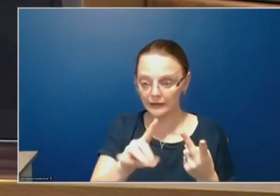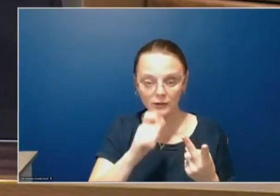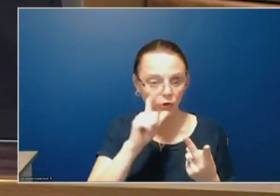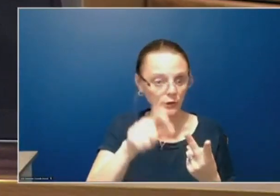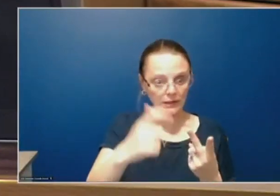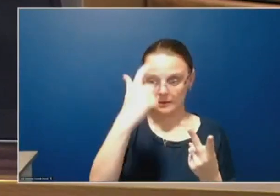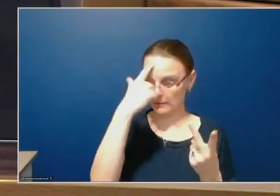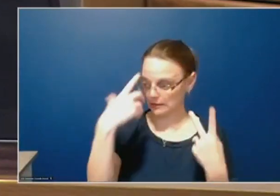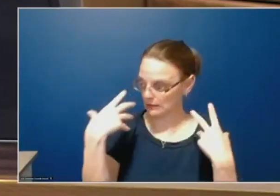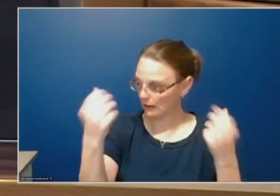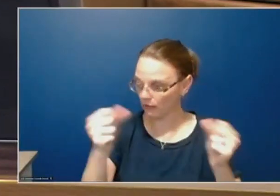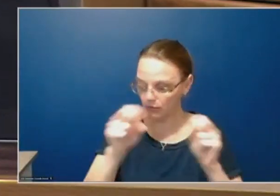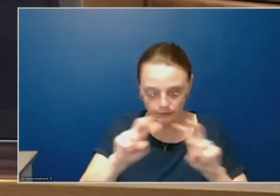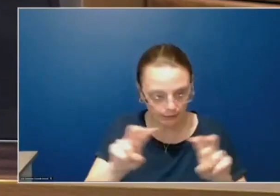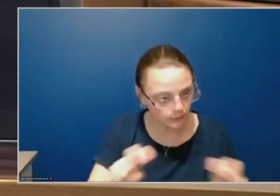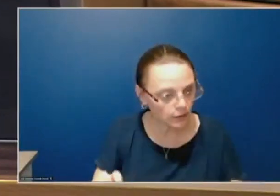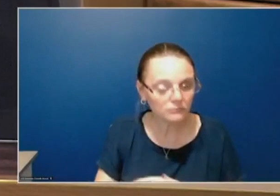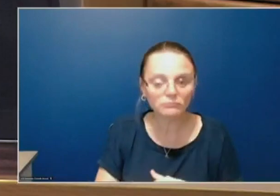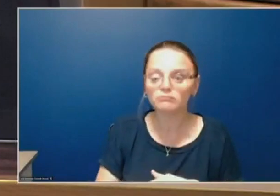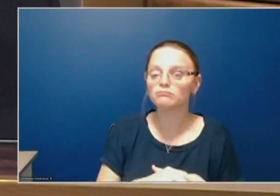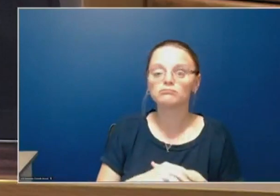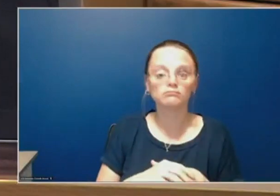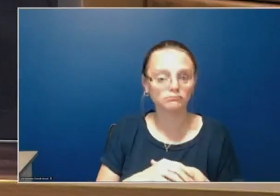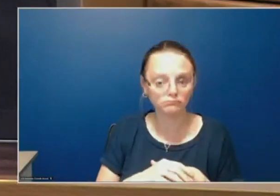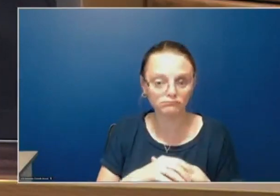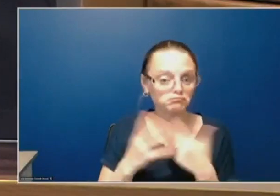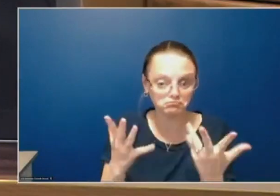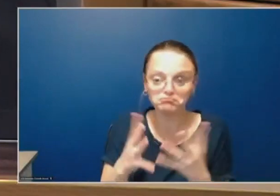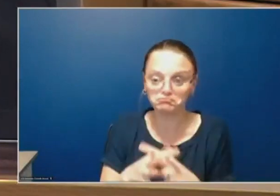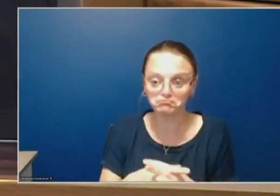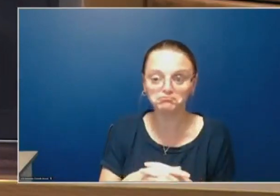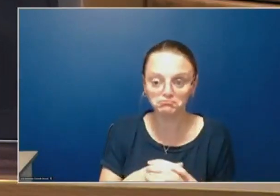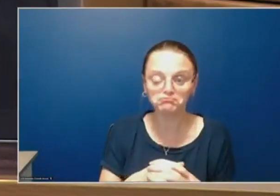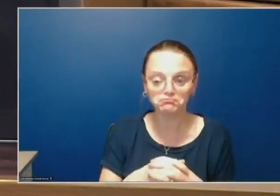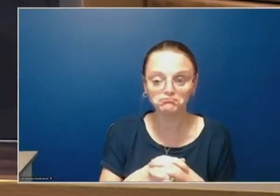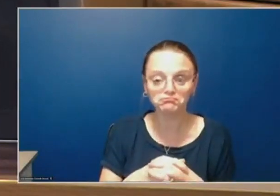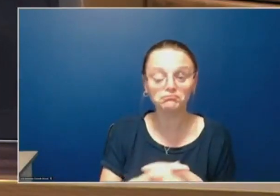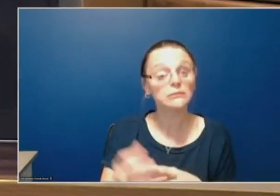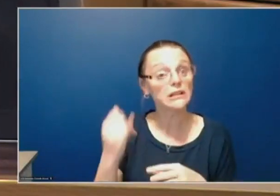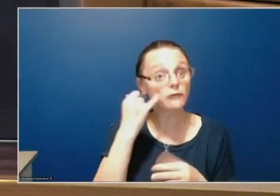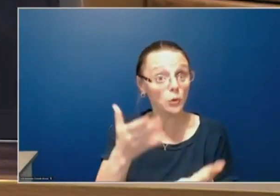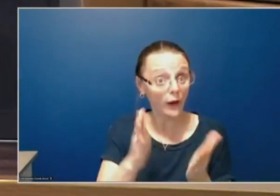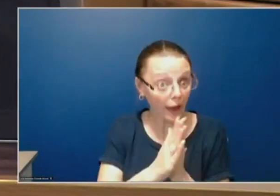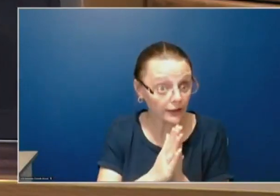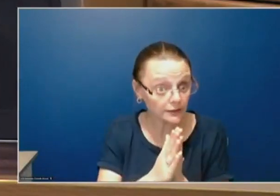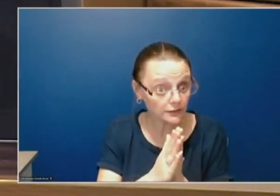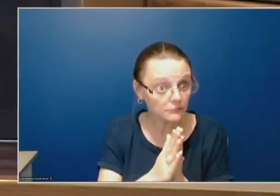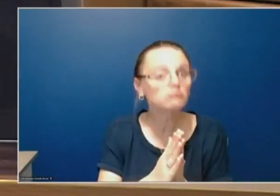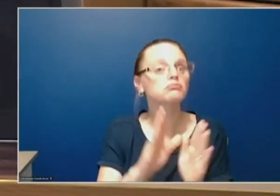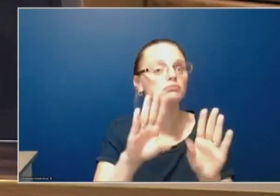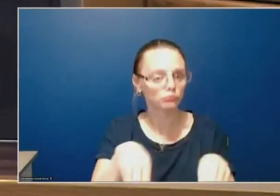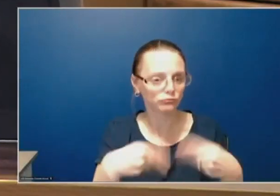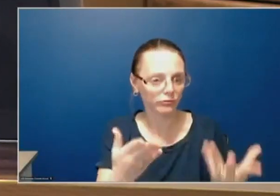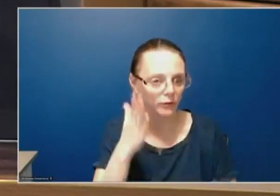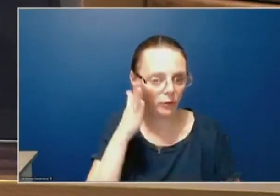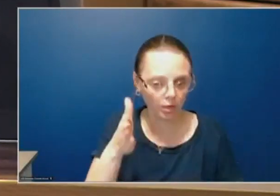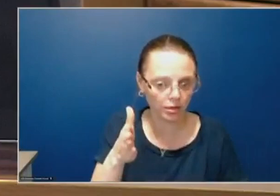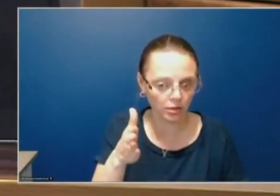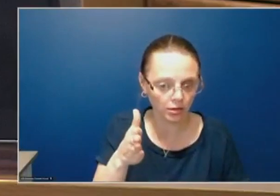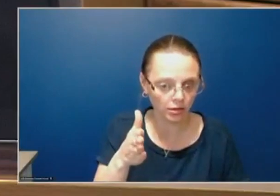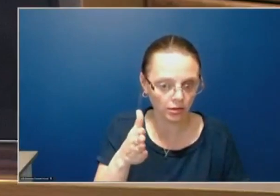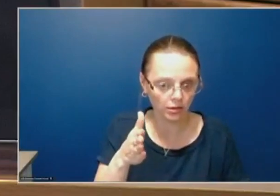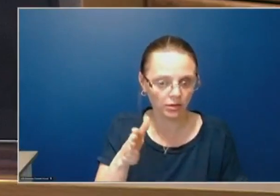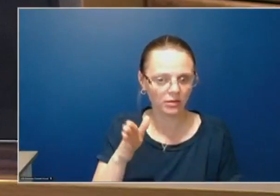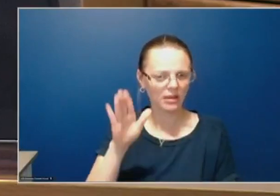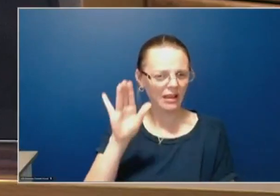assessment, nothing. You can get hormone treatments, basically if you ask for them. That is not